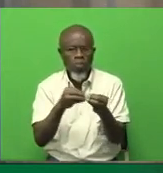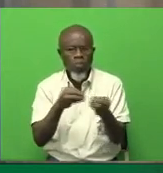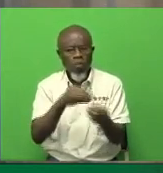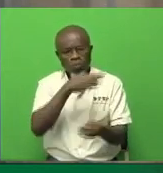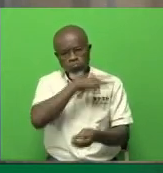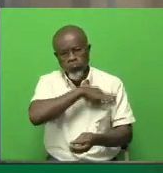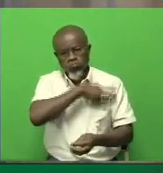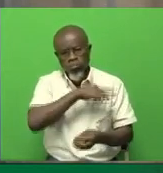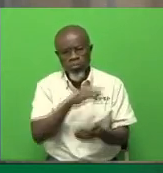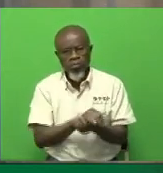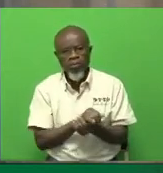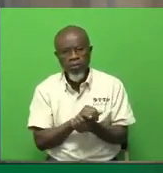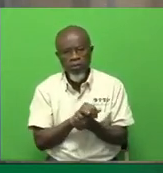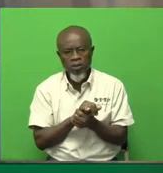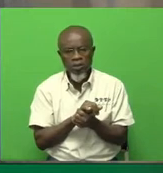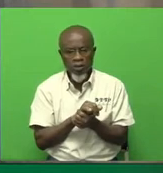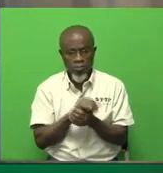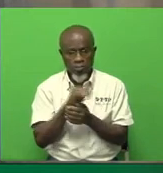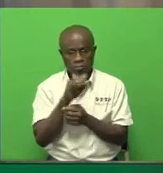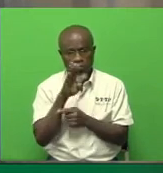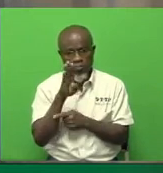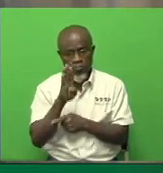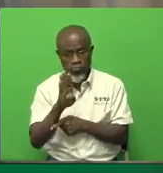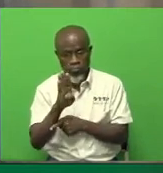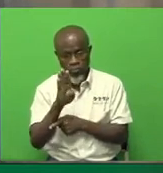agroprocessing complex two